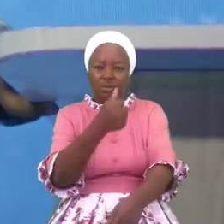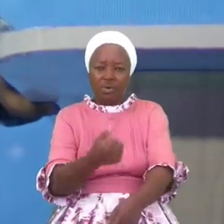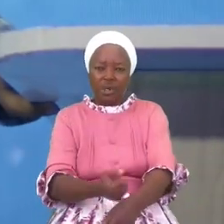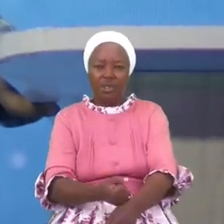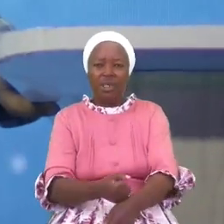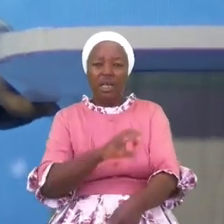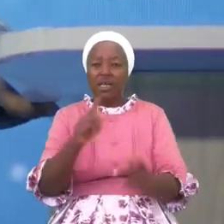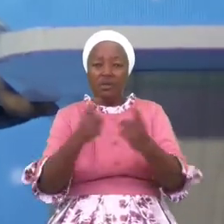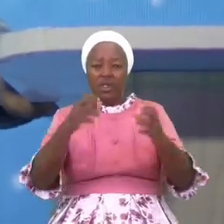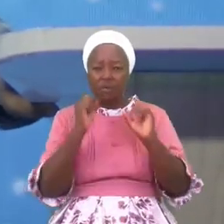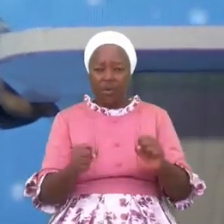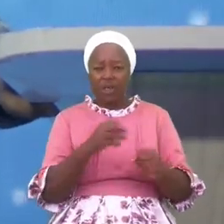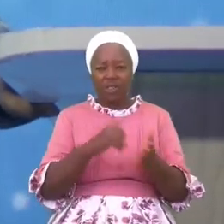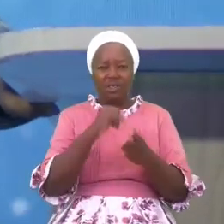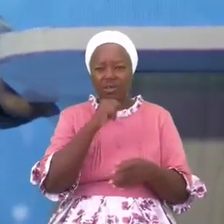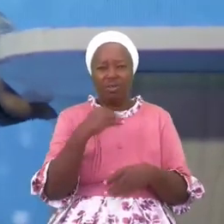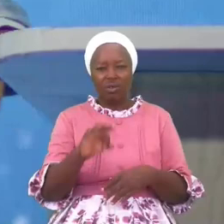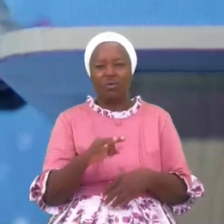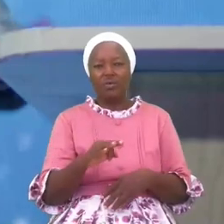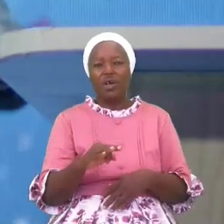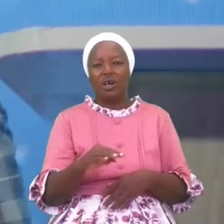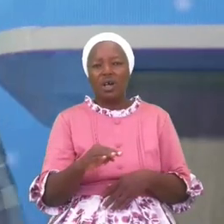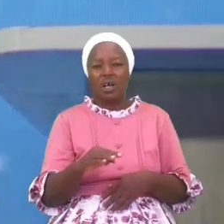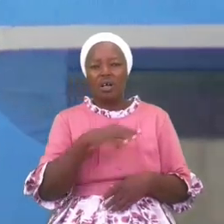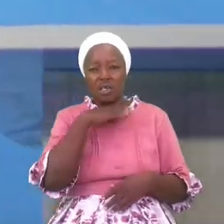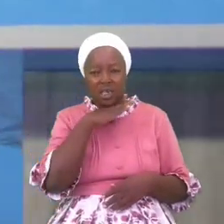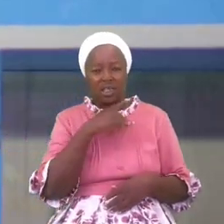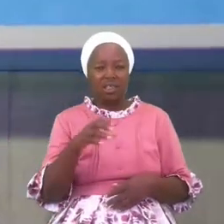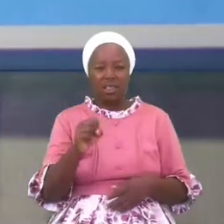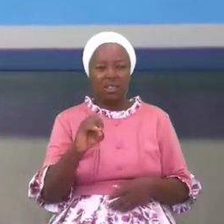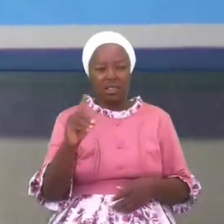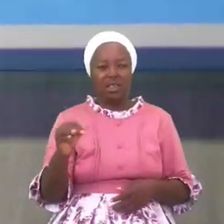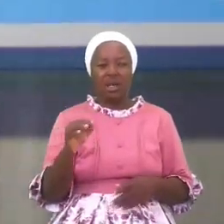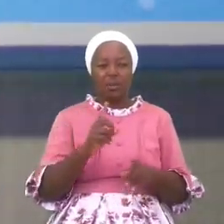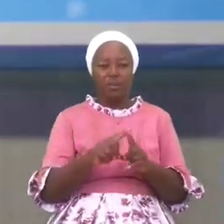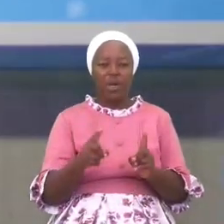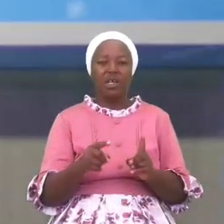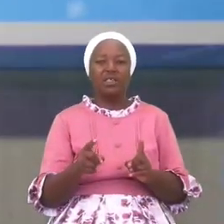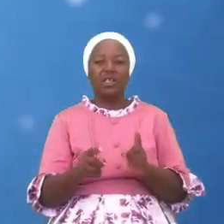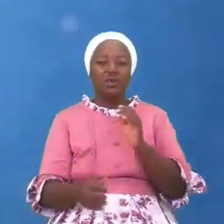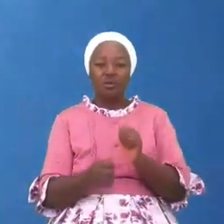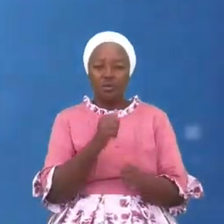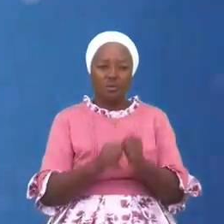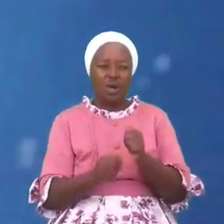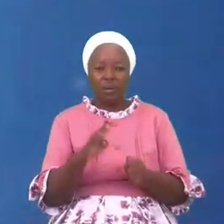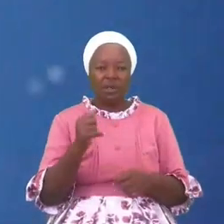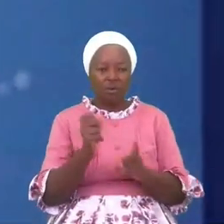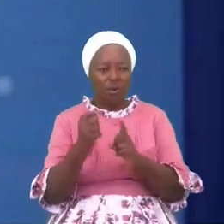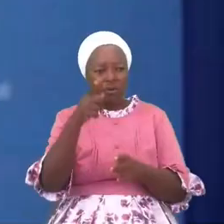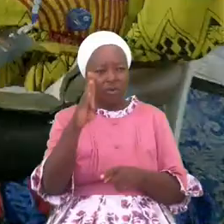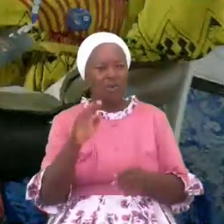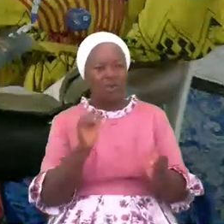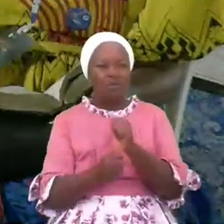the word of God, which liveth and abideth forever. Verse 24. In verse 24,